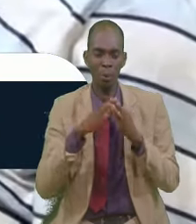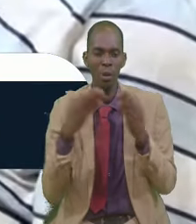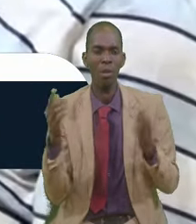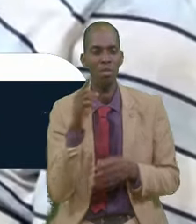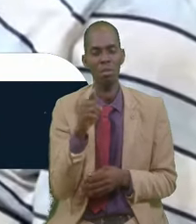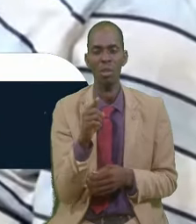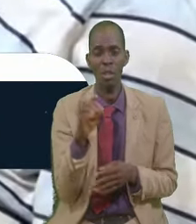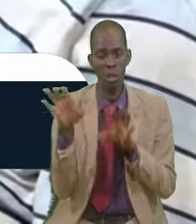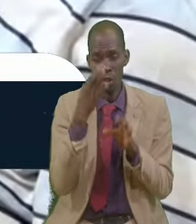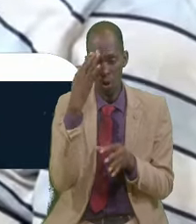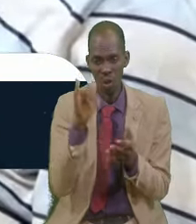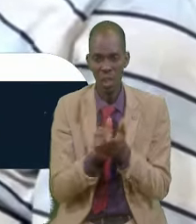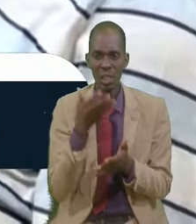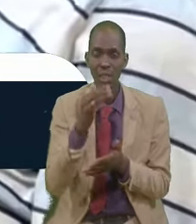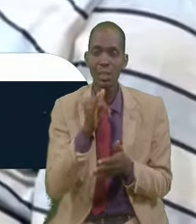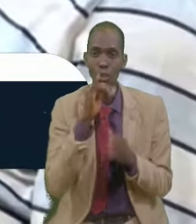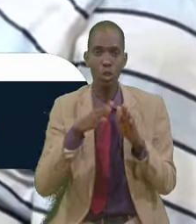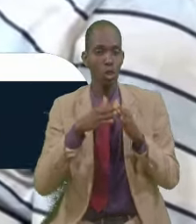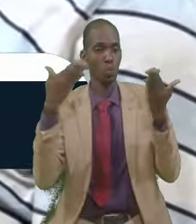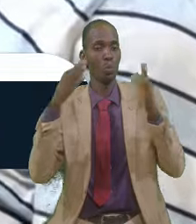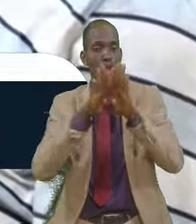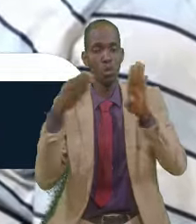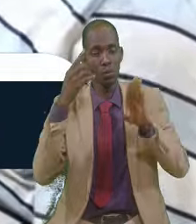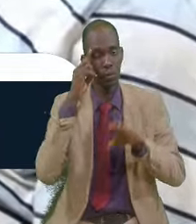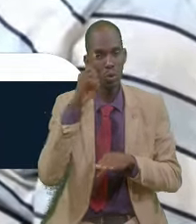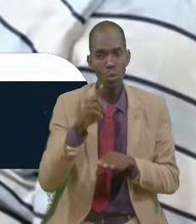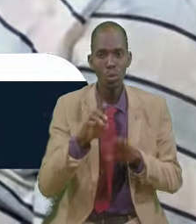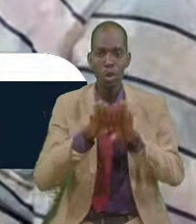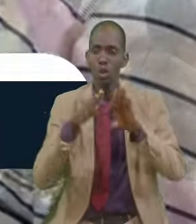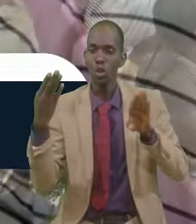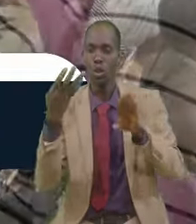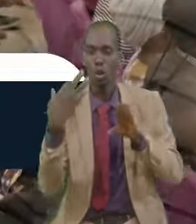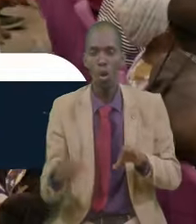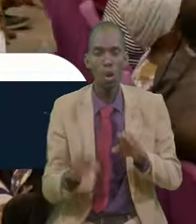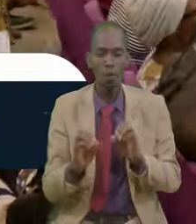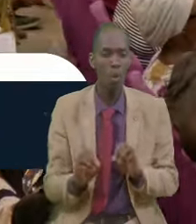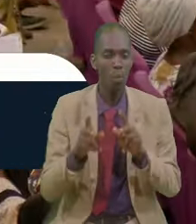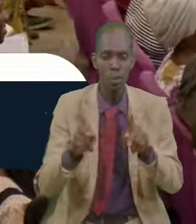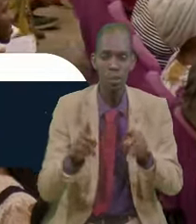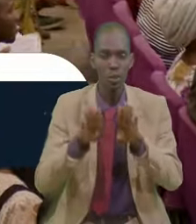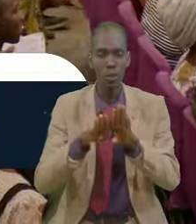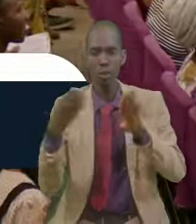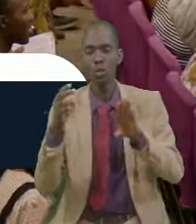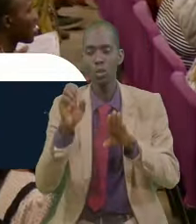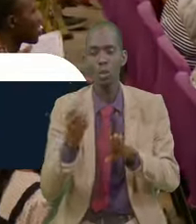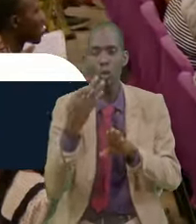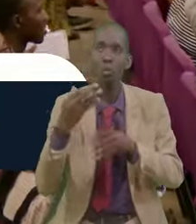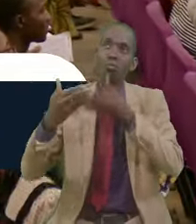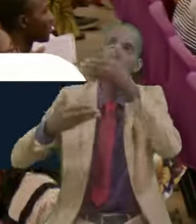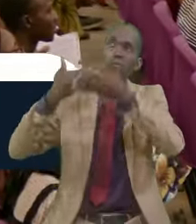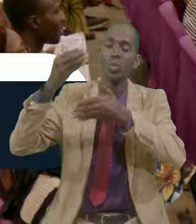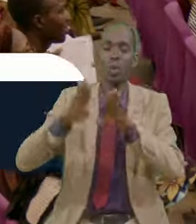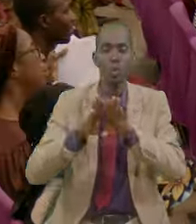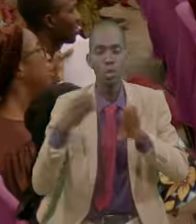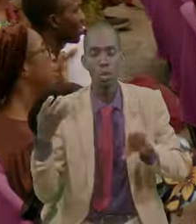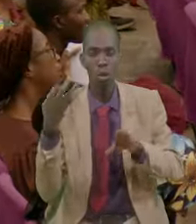you know there's an open door before you? Doors of opportunity. Doors of progress. Doors of